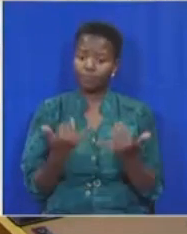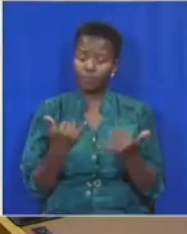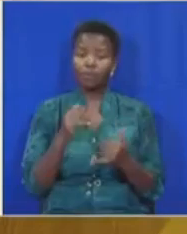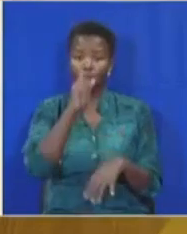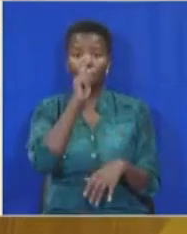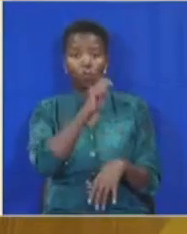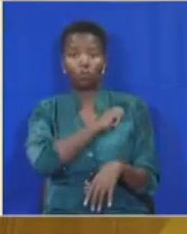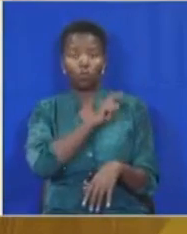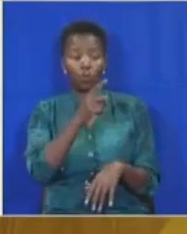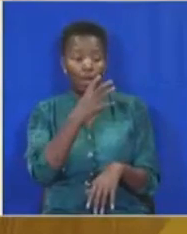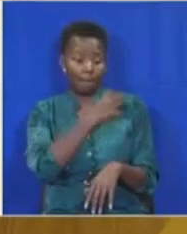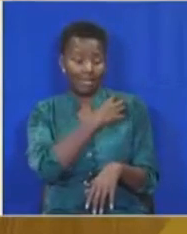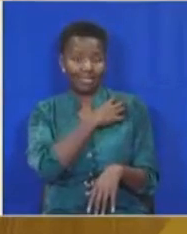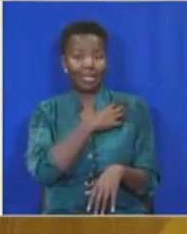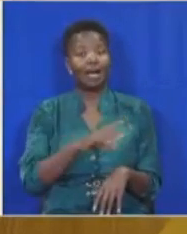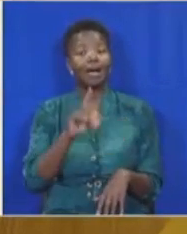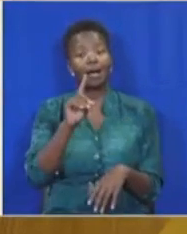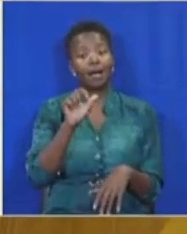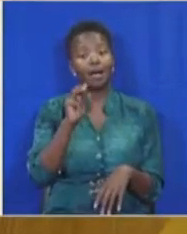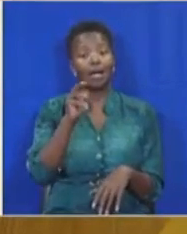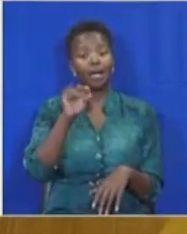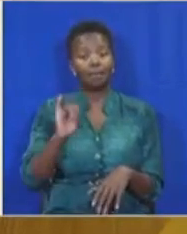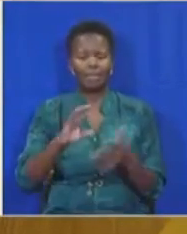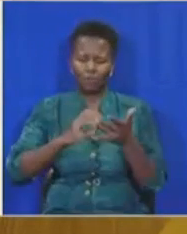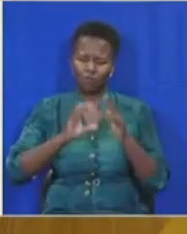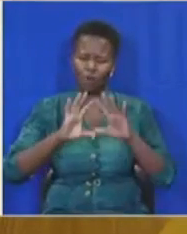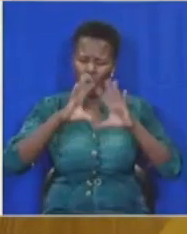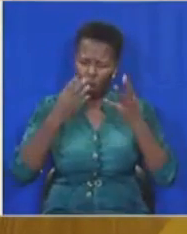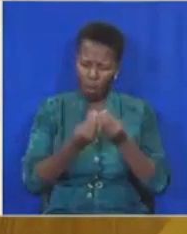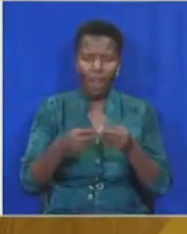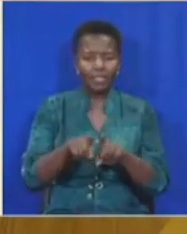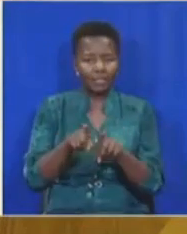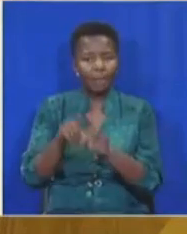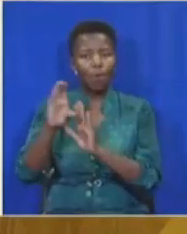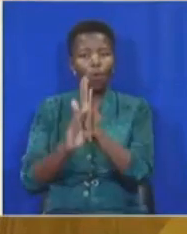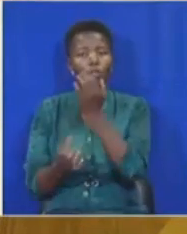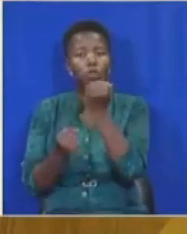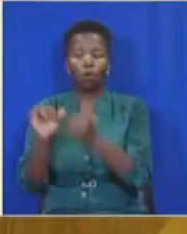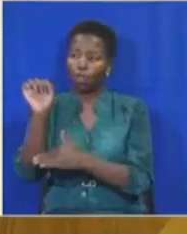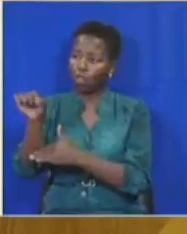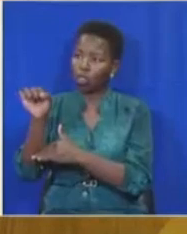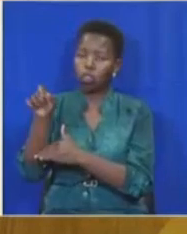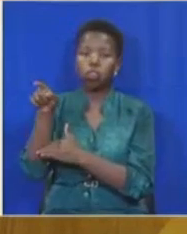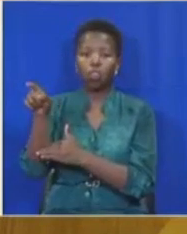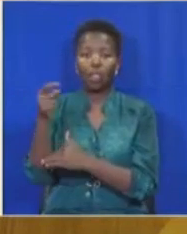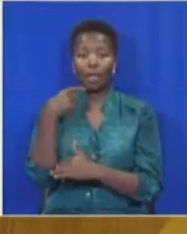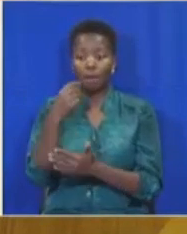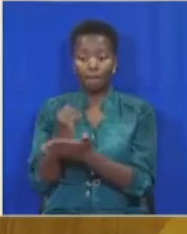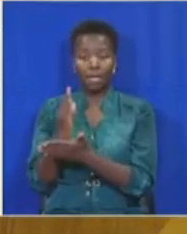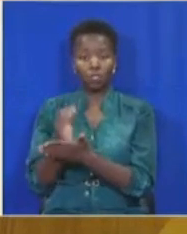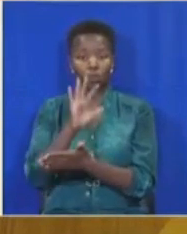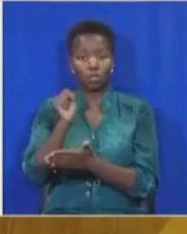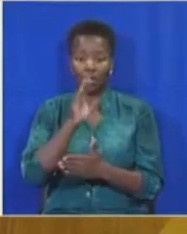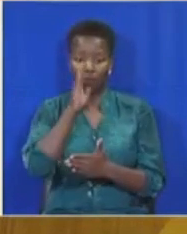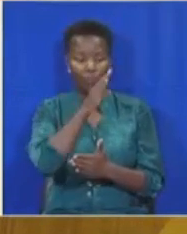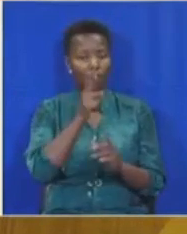Minister Bathabile Dlamini has done everything in her powers, including undermining the constitutional court, to ensure that the country has no other